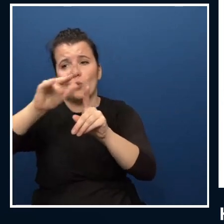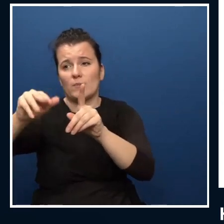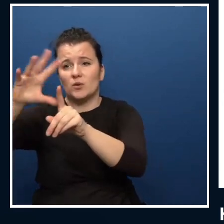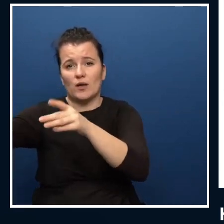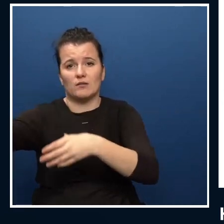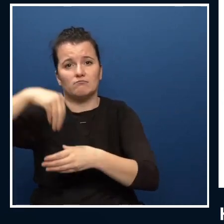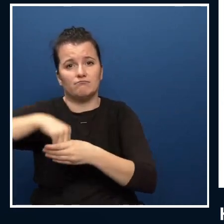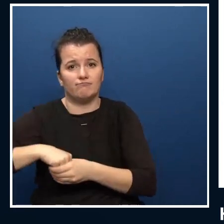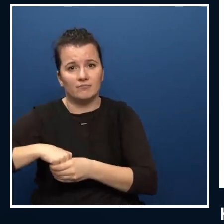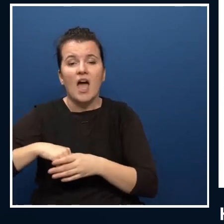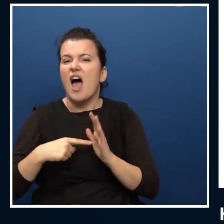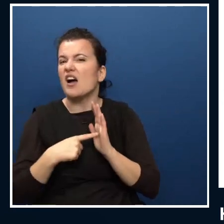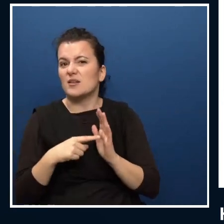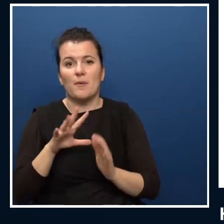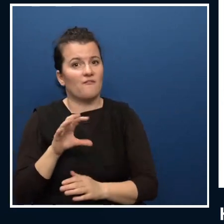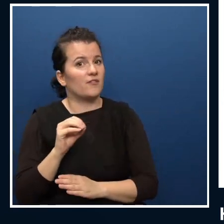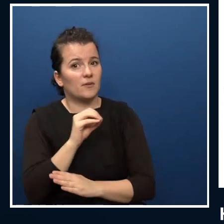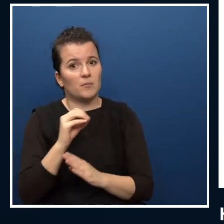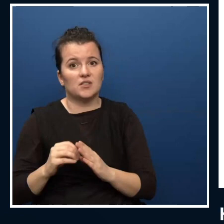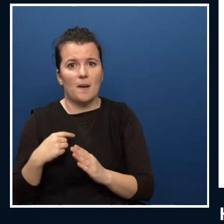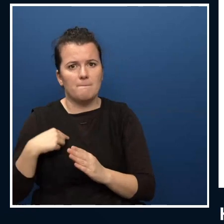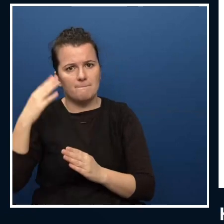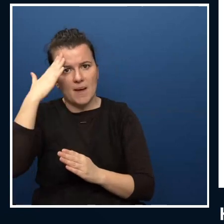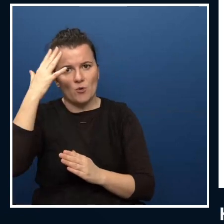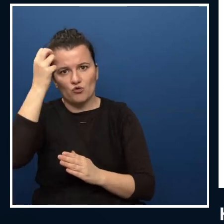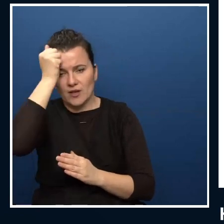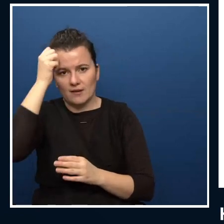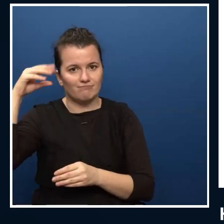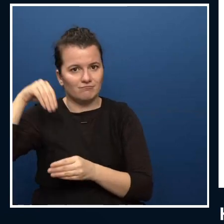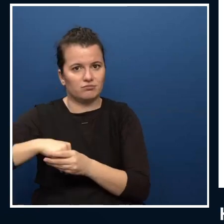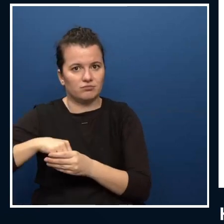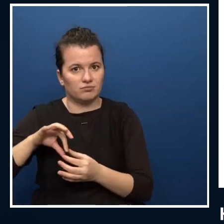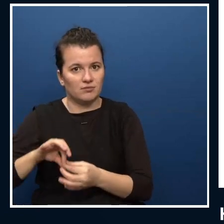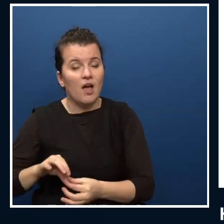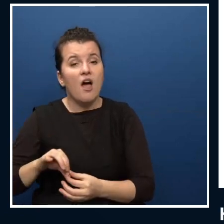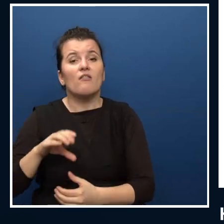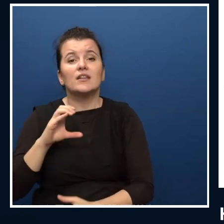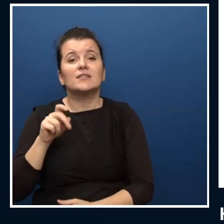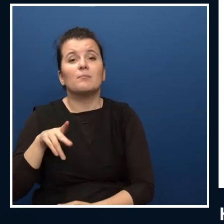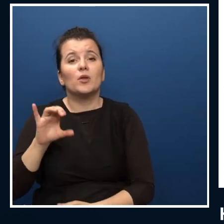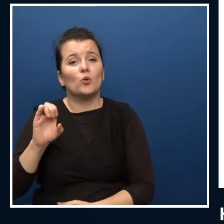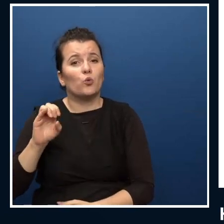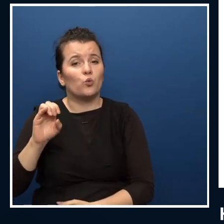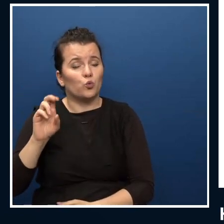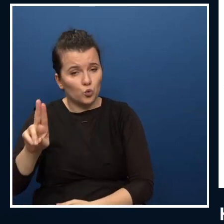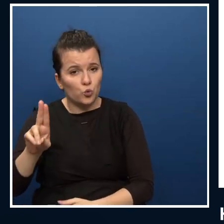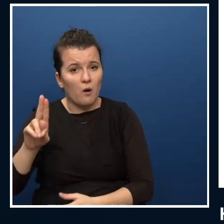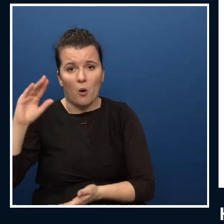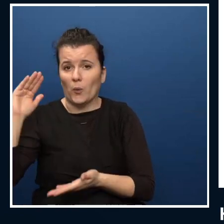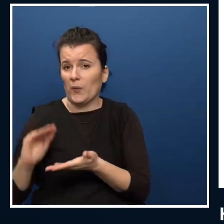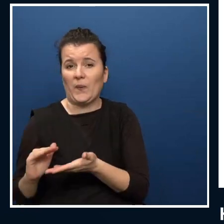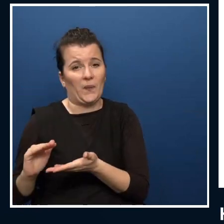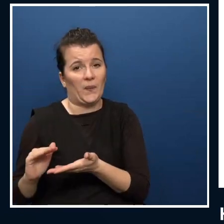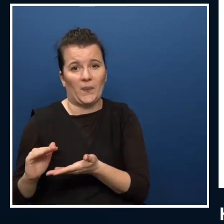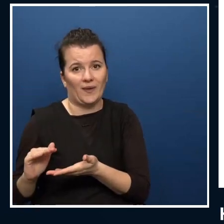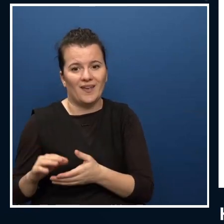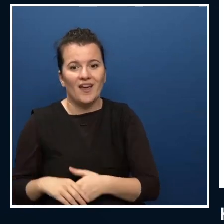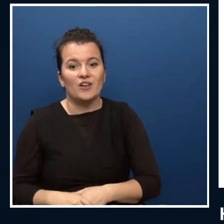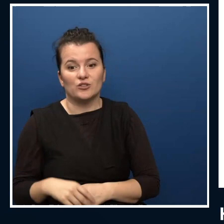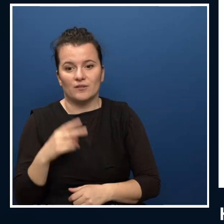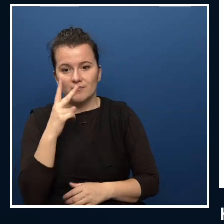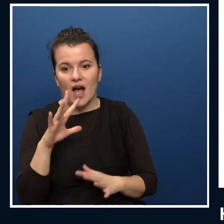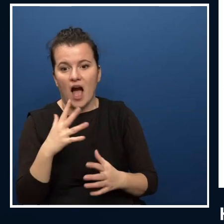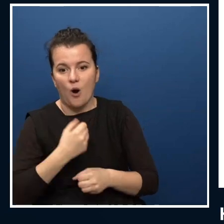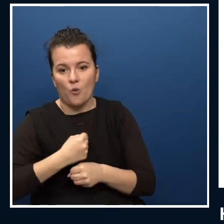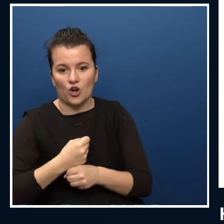but only 10% of my CPU. This app service plan, I should probably either make it smaller or I should put more stuff